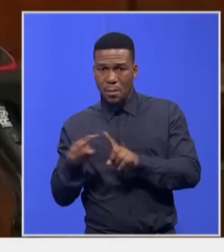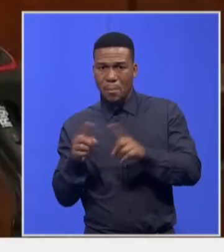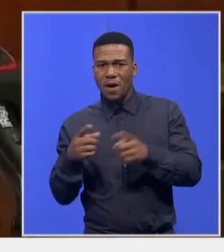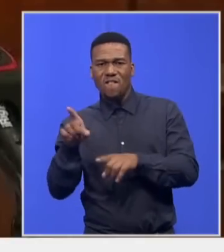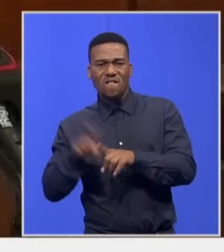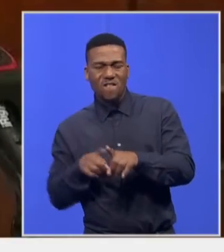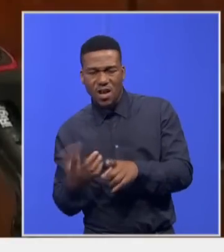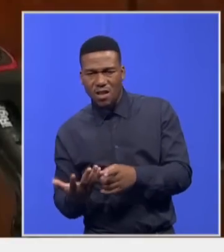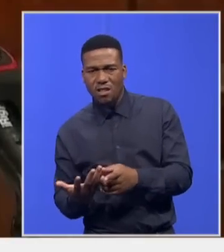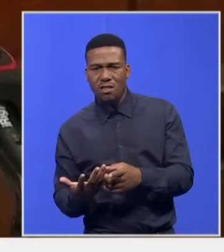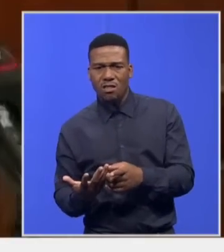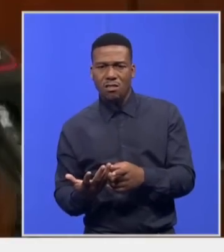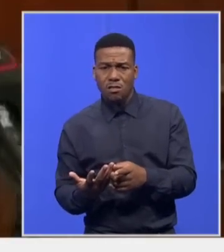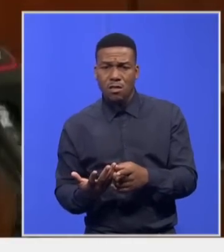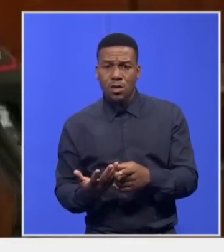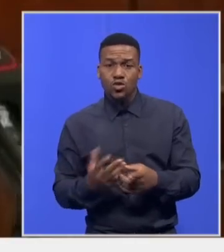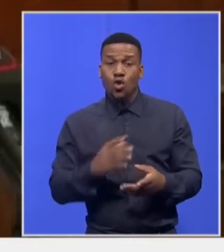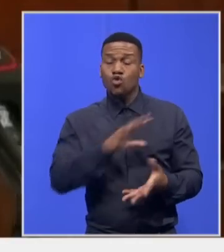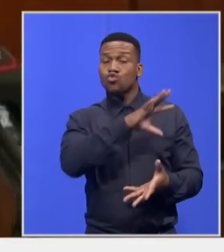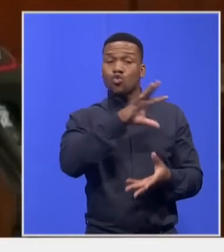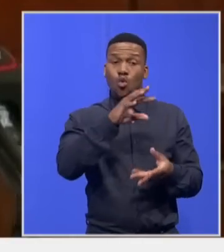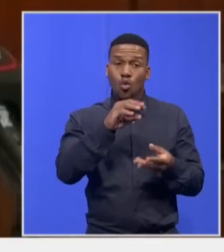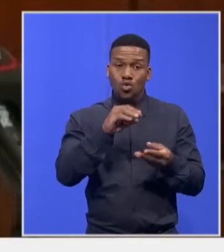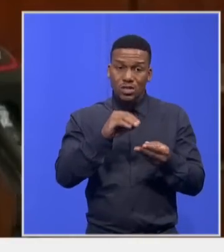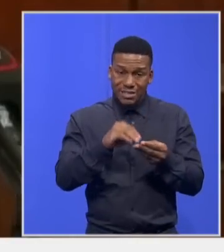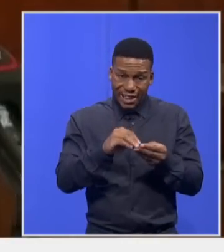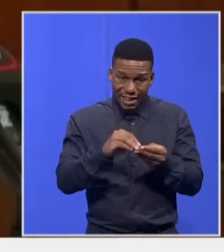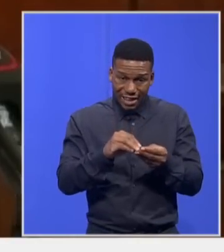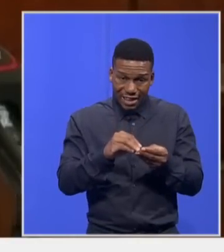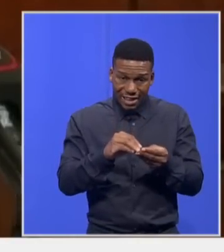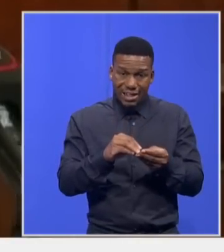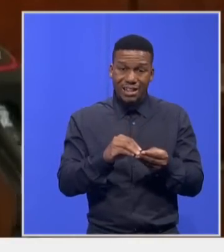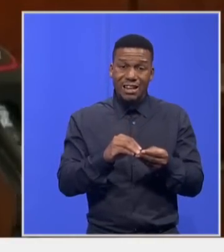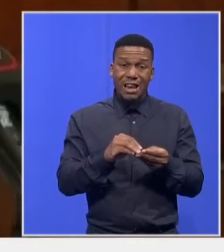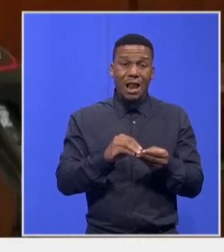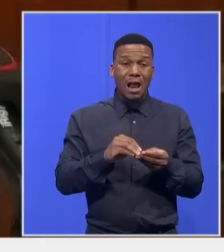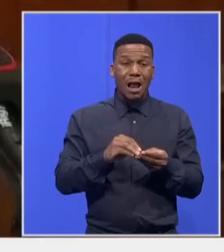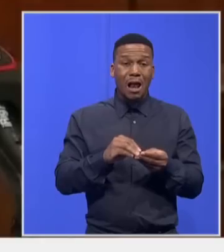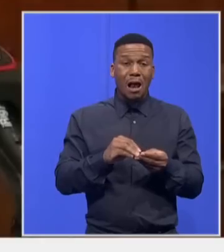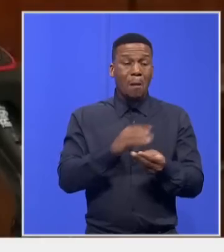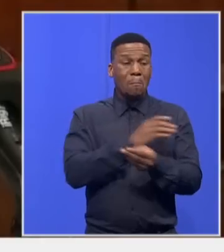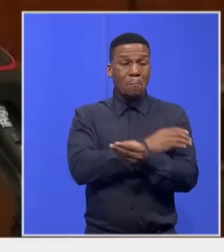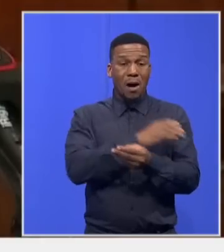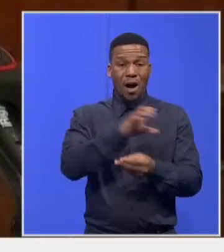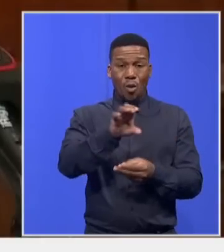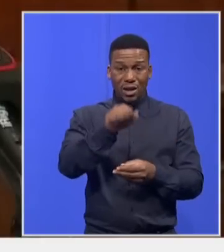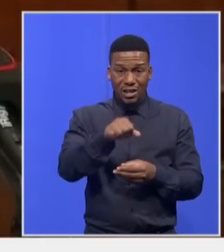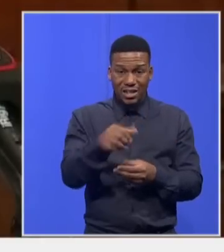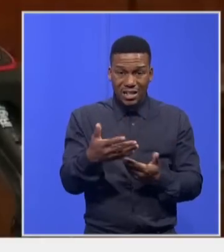The total amount of megawatts that were absent from the grid was